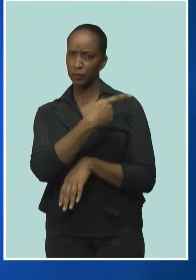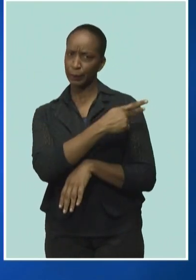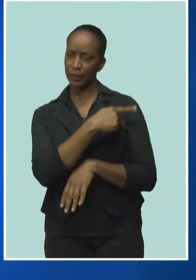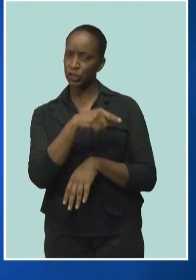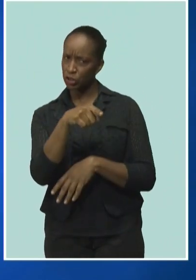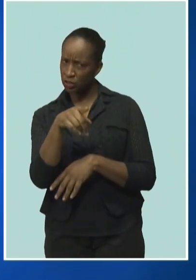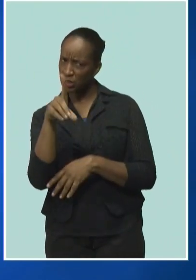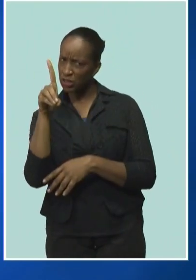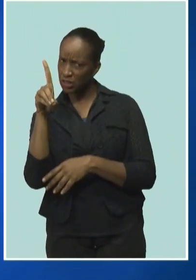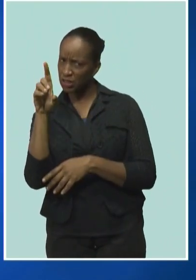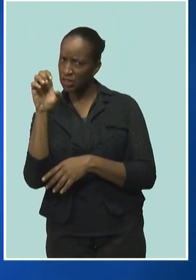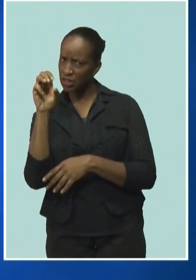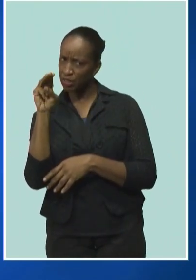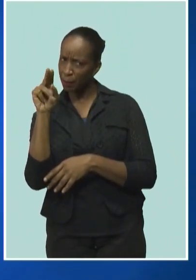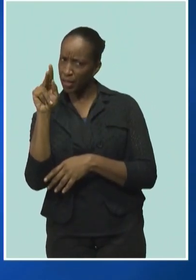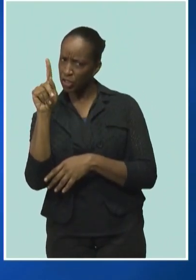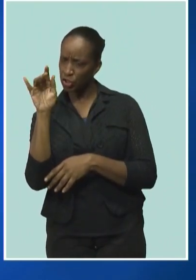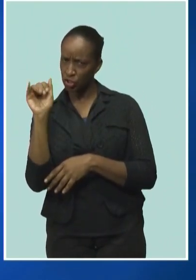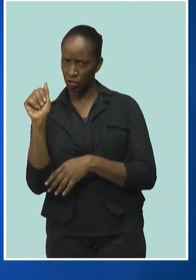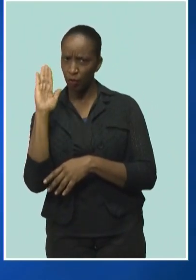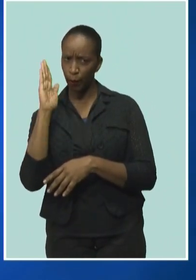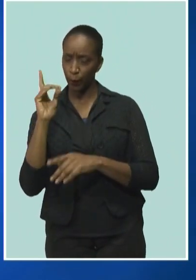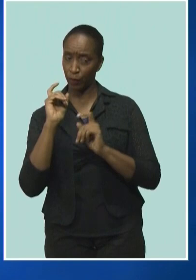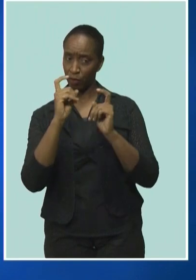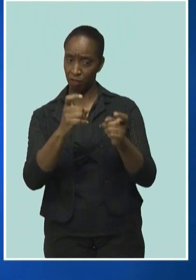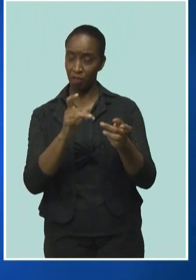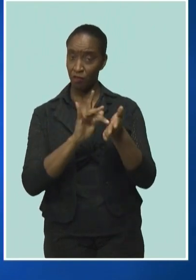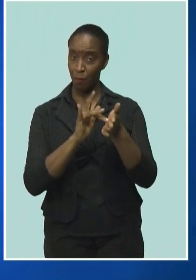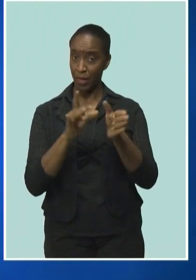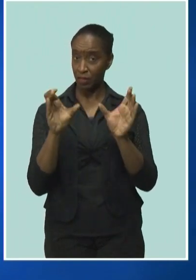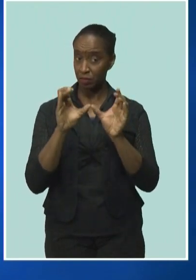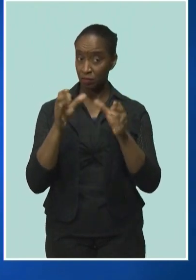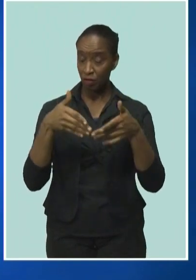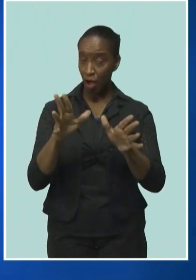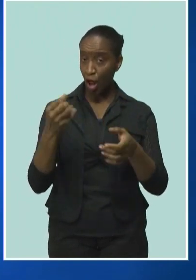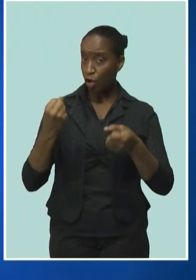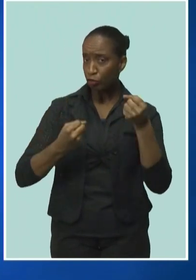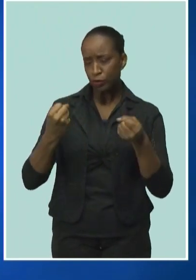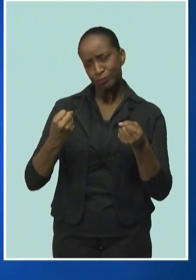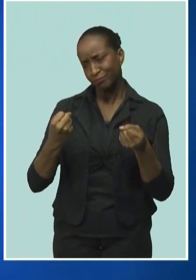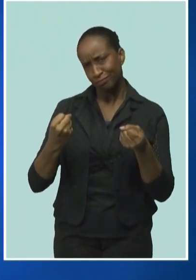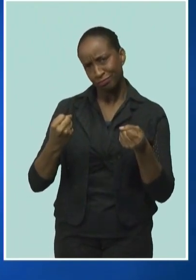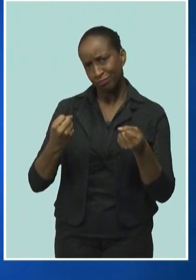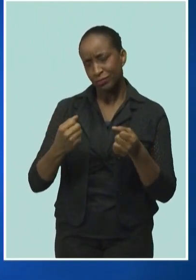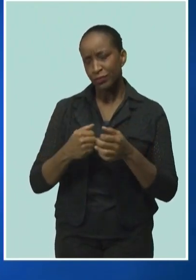has dementia a medical certificate to drive, sir.